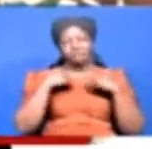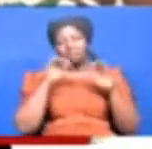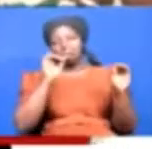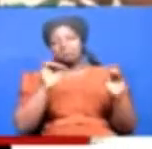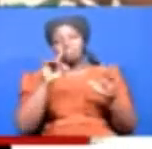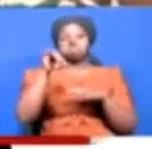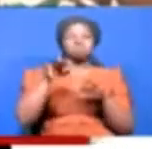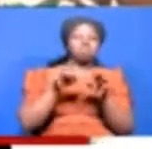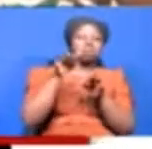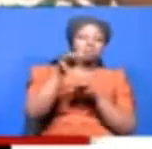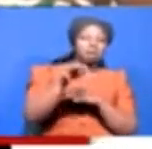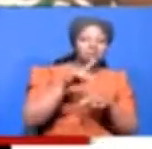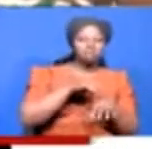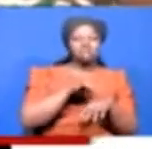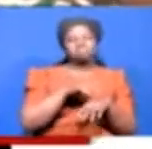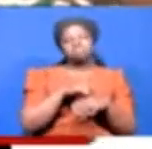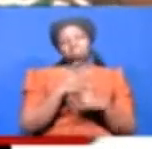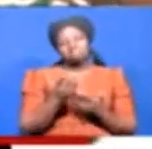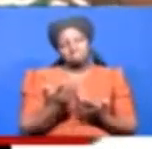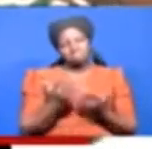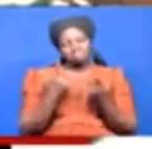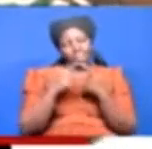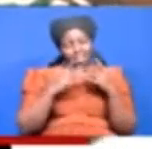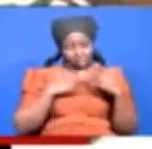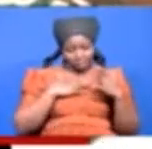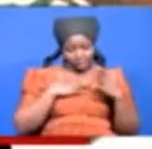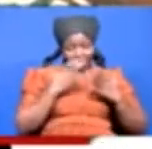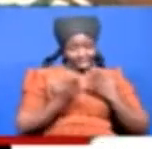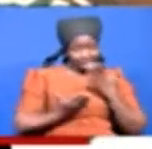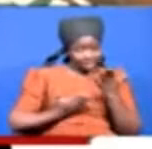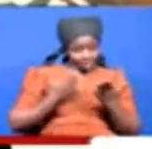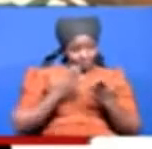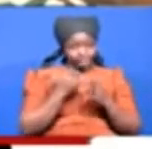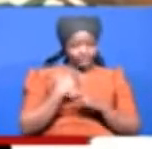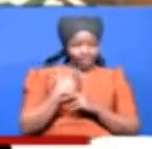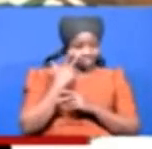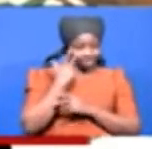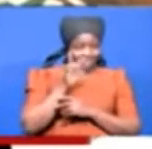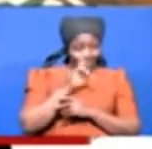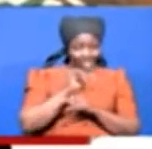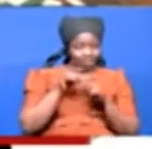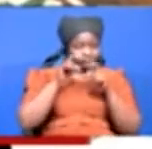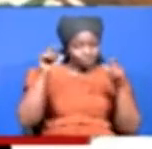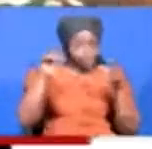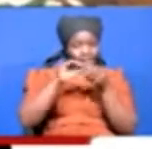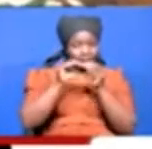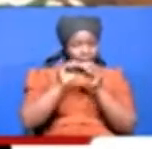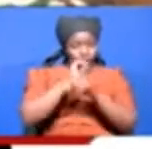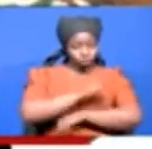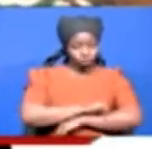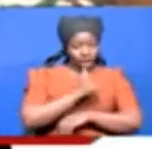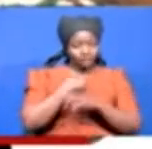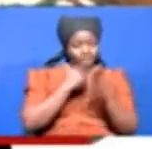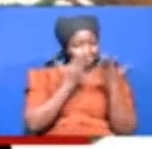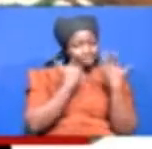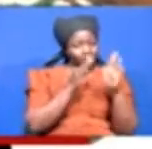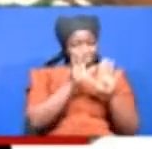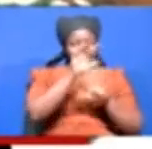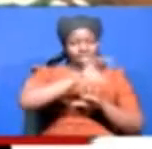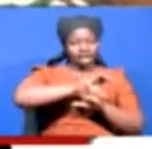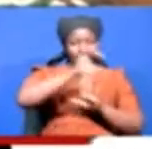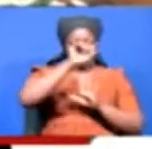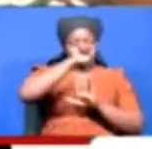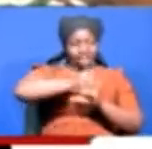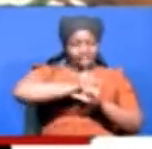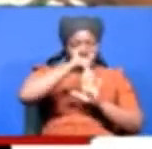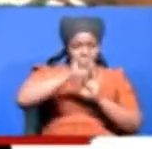you. In my assessment, I have noticed that a large number of schools have already completed the syllabus,